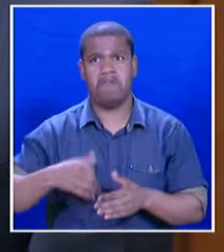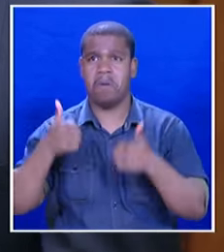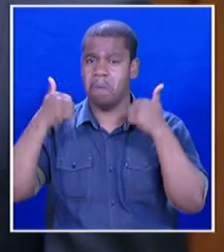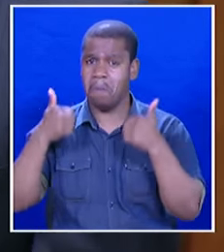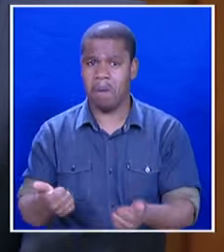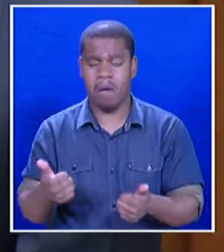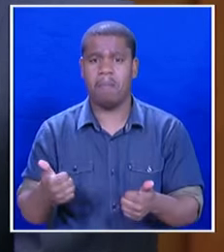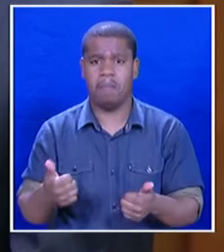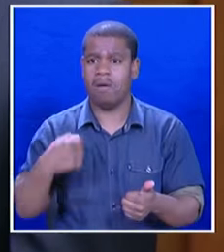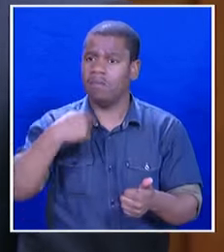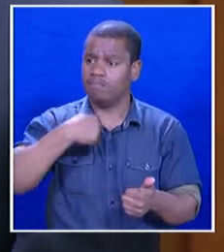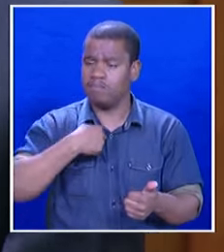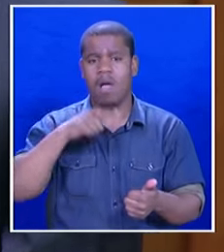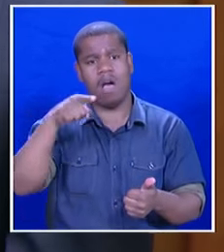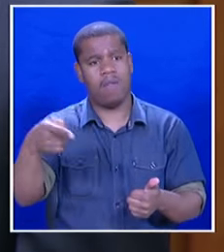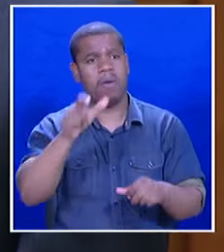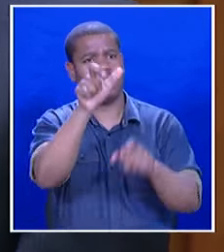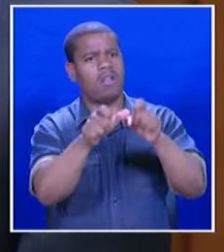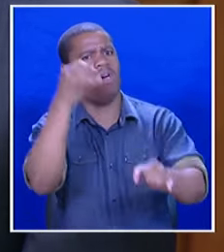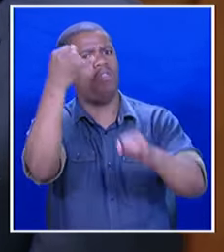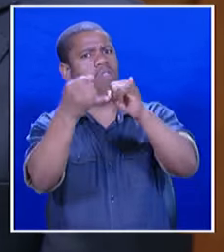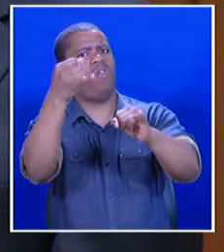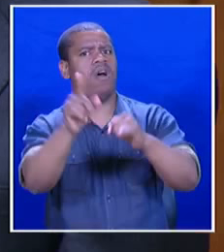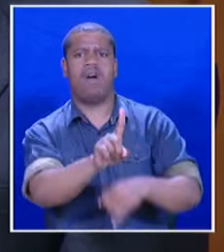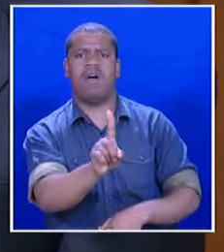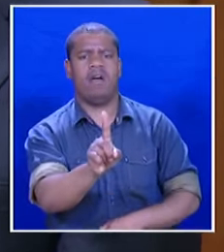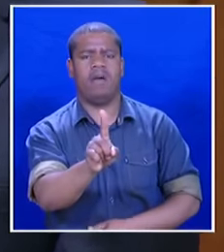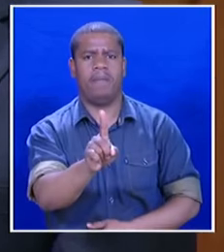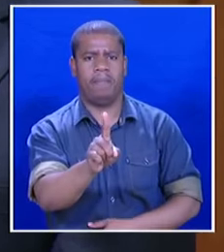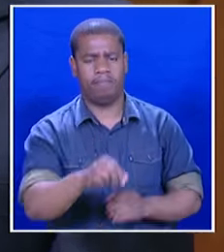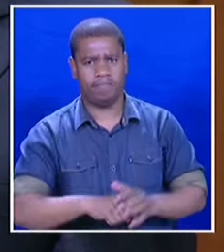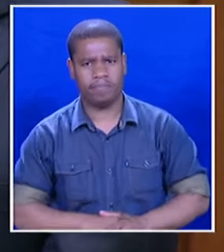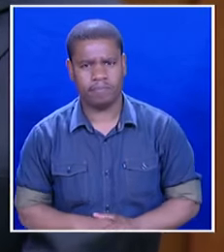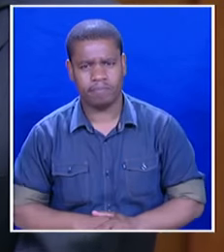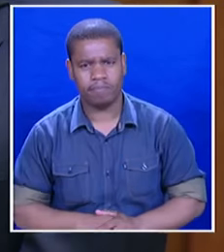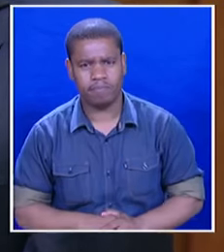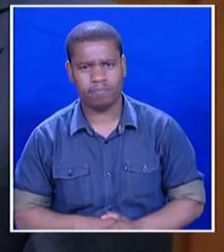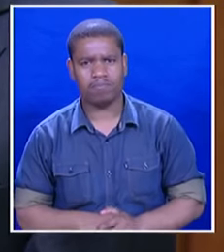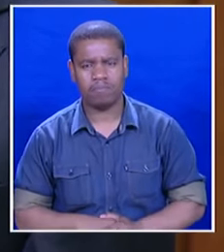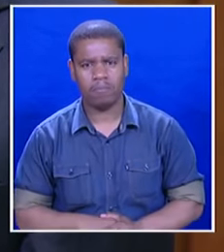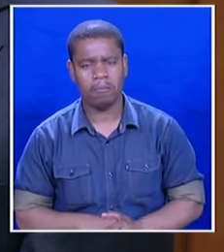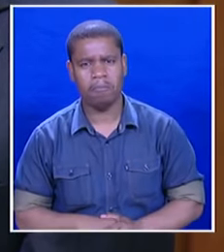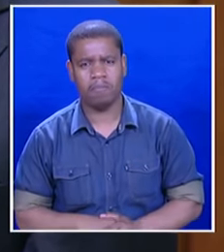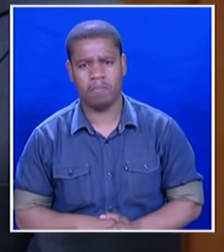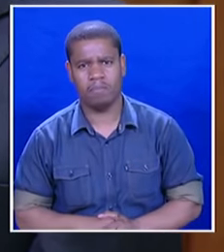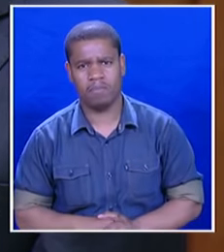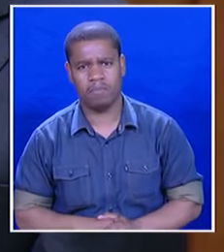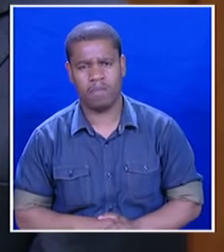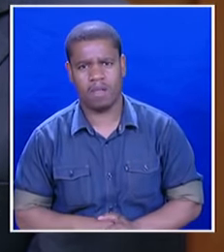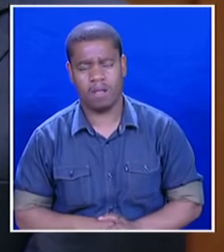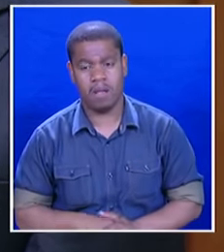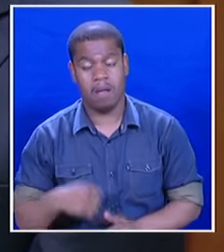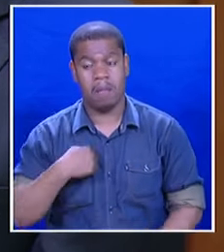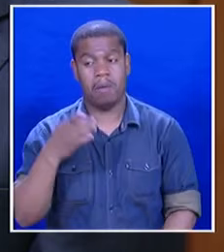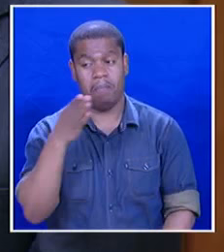know, should make you to doubt that program. There are, you know, little challenges that I would want to